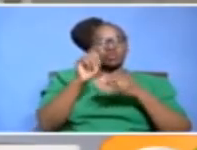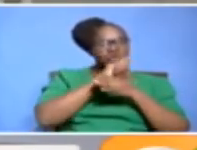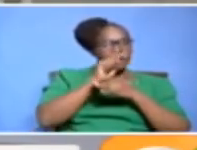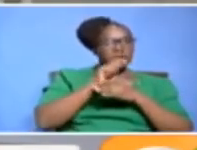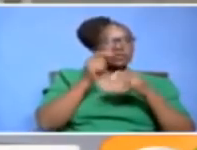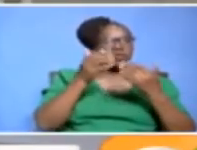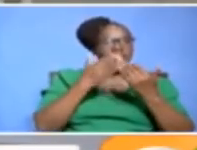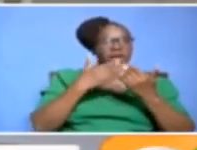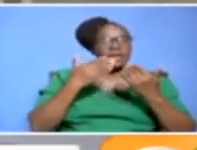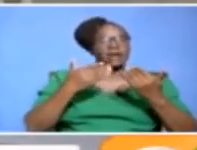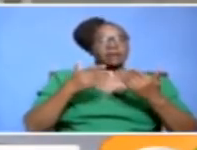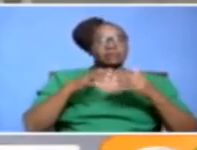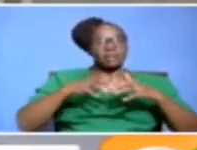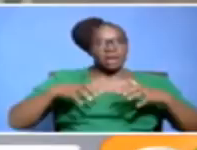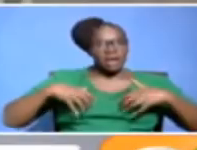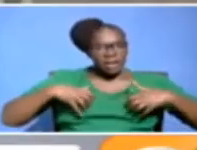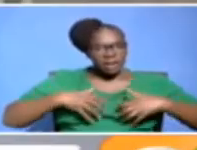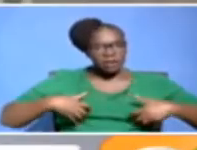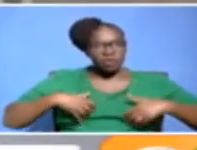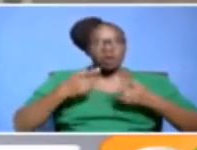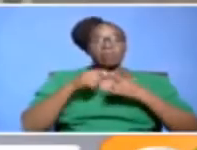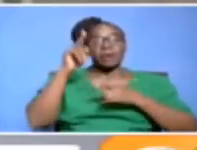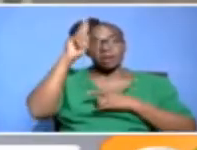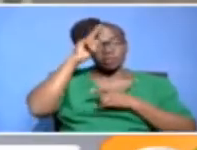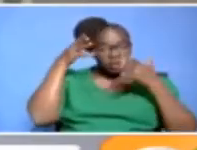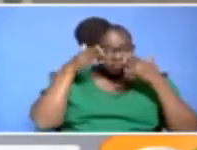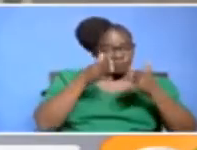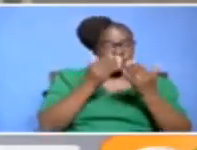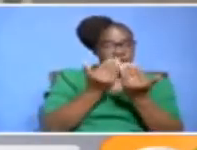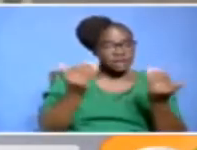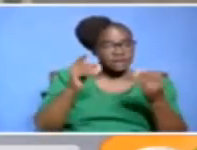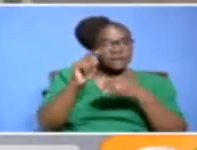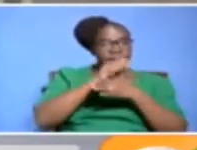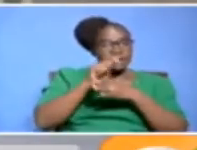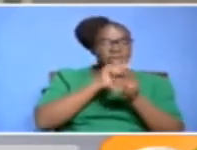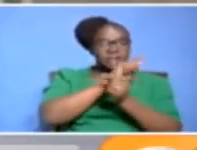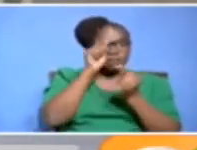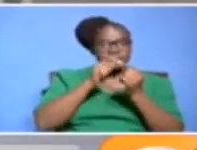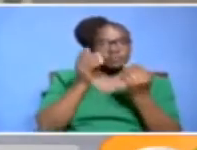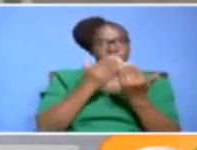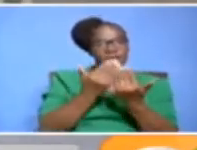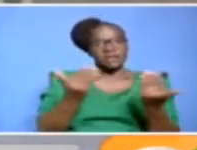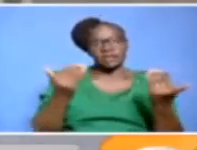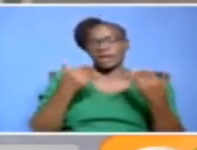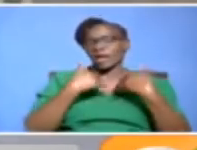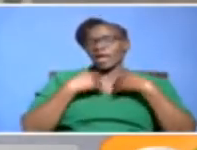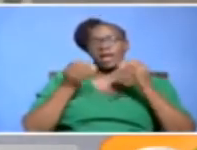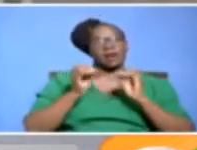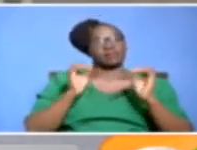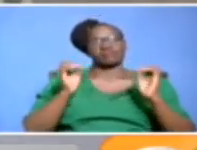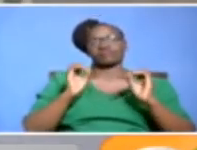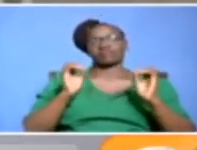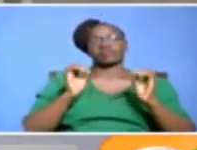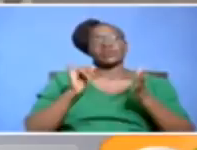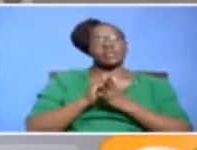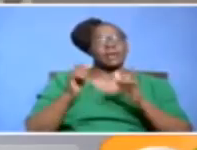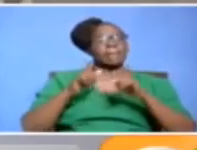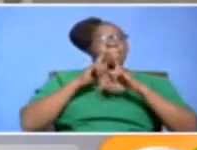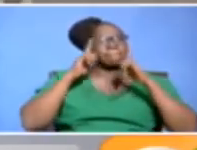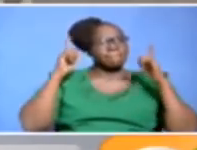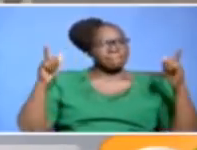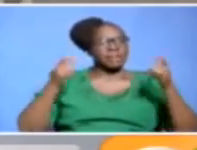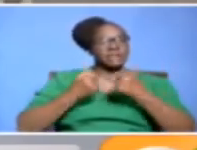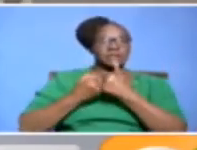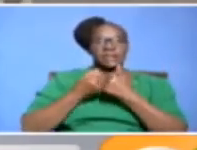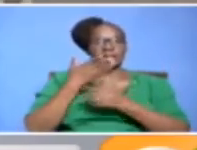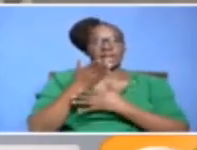take care of animals, but you don't have police who take care of children who have been trained as specific force for protecting children. And that's a huge gap. So